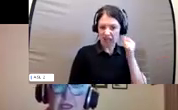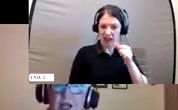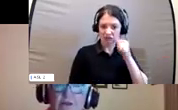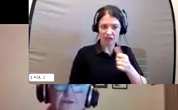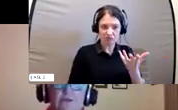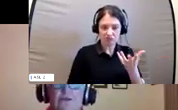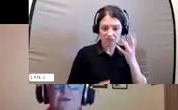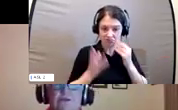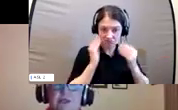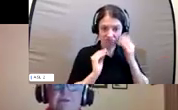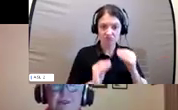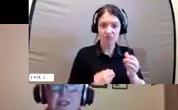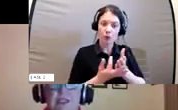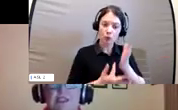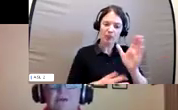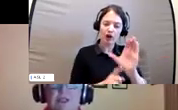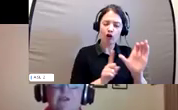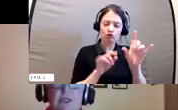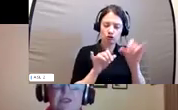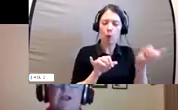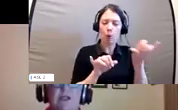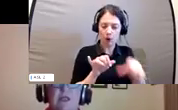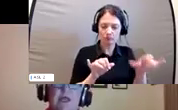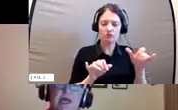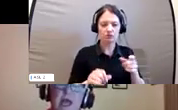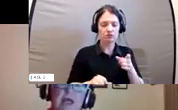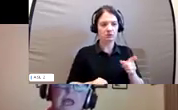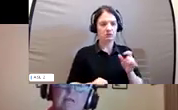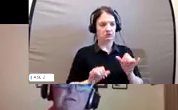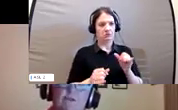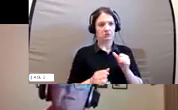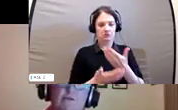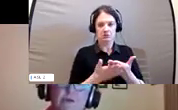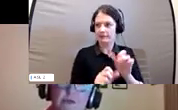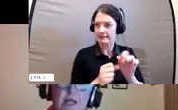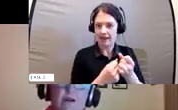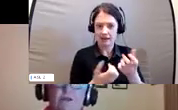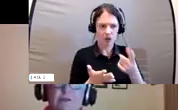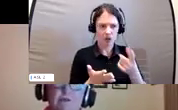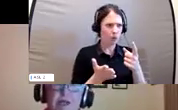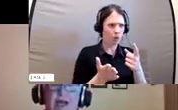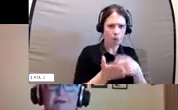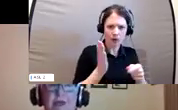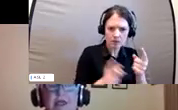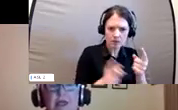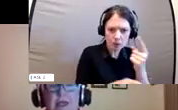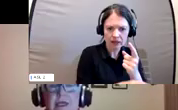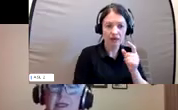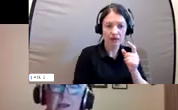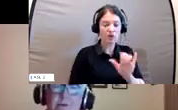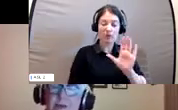with their cultural norms and fitting into a new society, and how vulnerable their older people